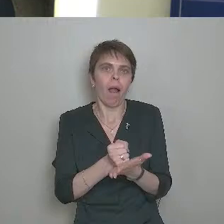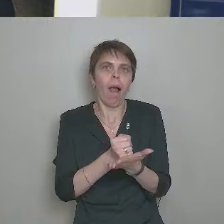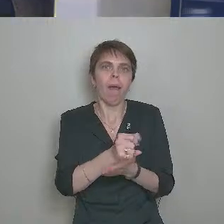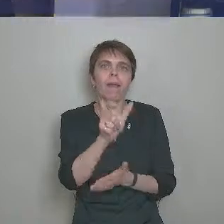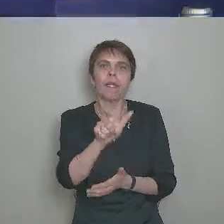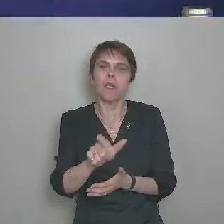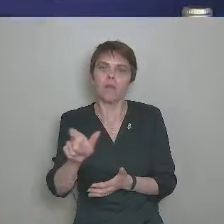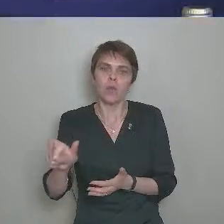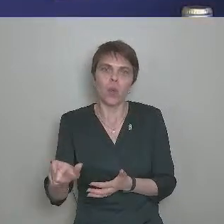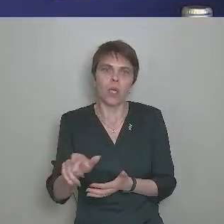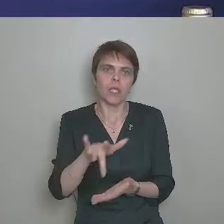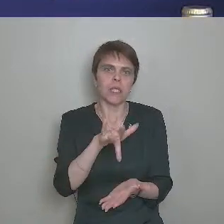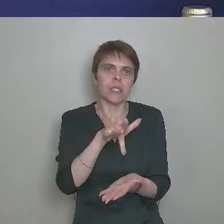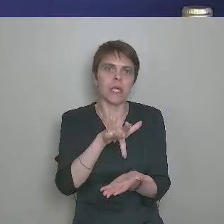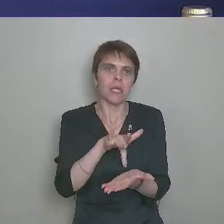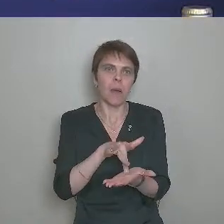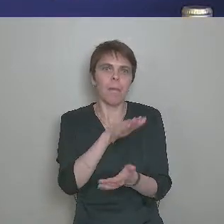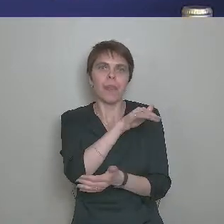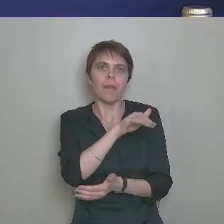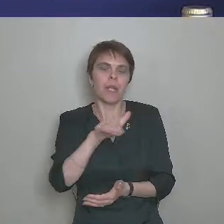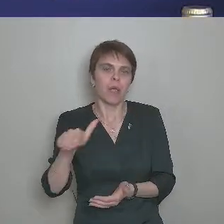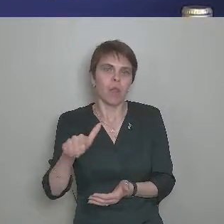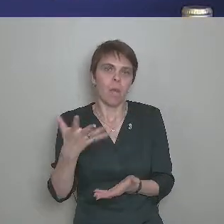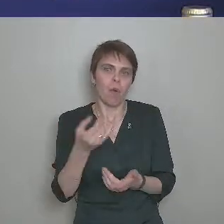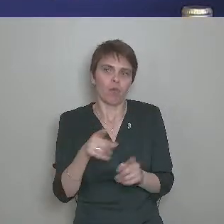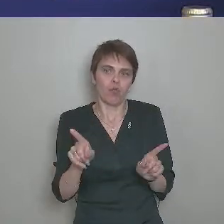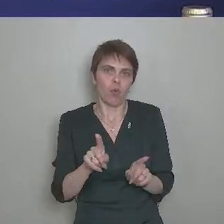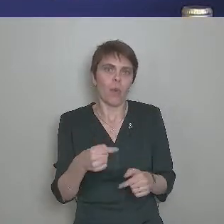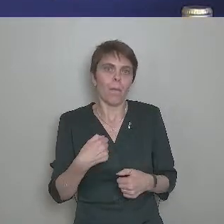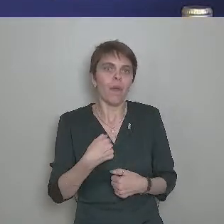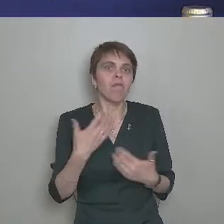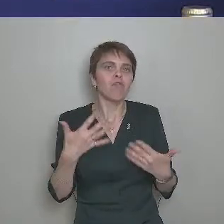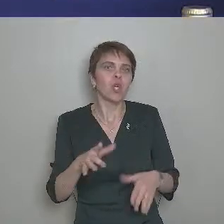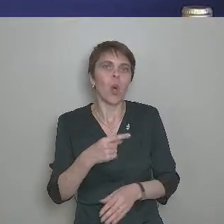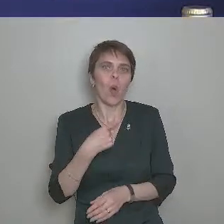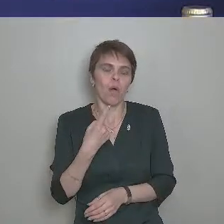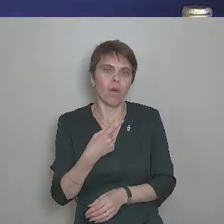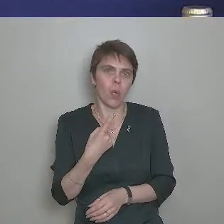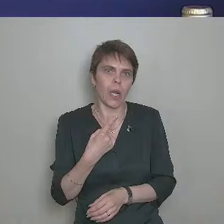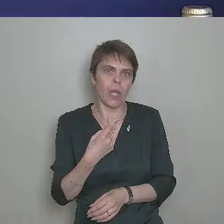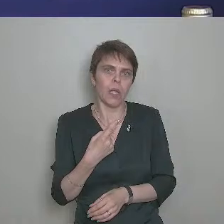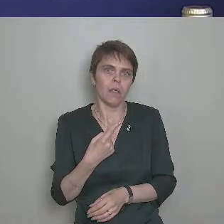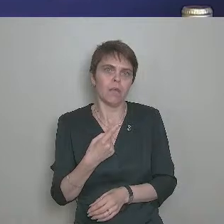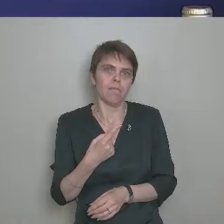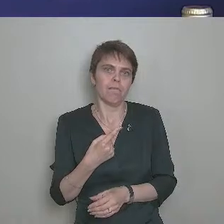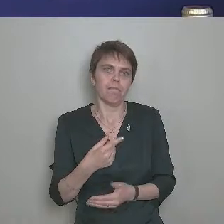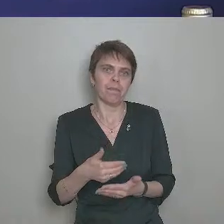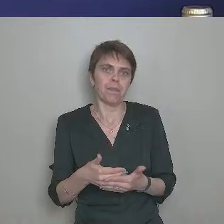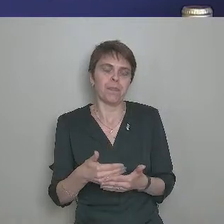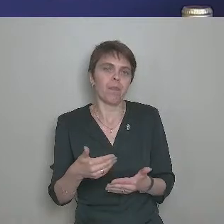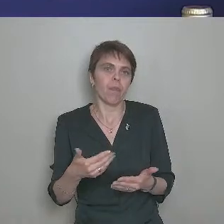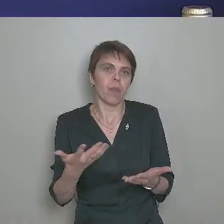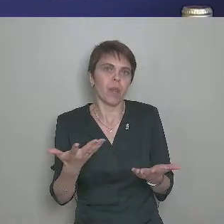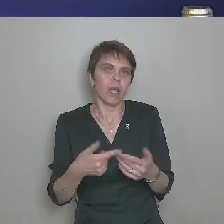system of approval of candidates by the central level, and we have discussed it amply already, and